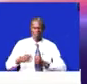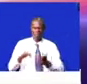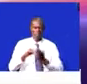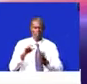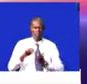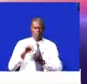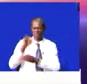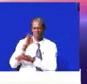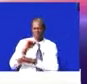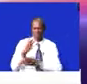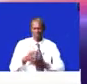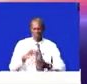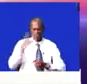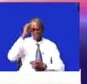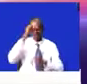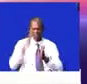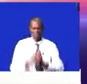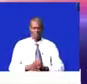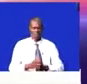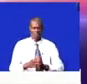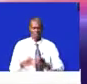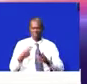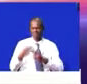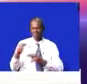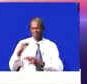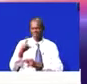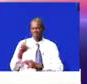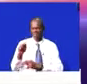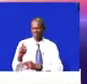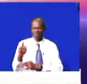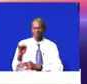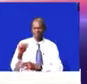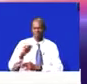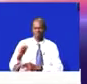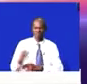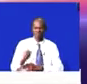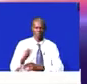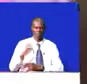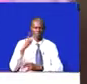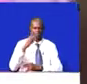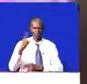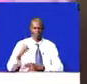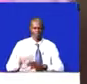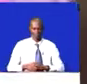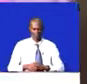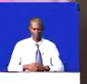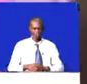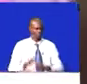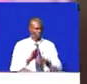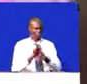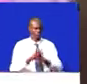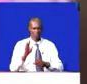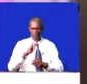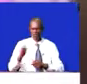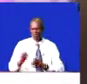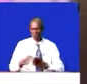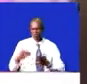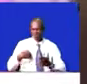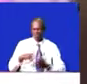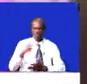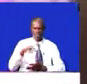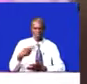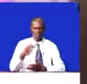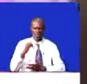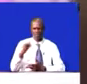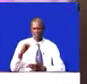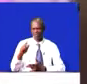makamane ogol kod gavana ma kaunti ma Homabay Mikae Gladys Wanga. And many of them are here. I think Engineer Philip